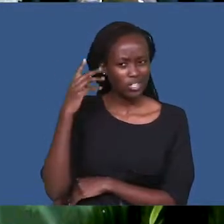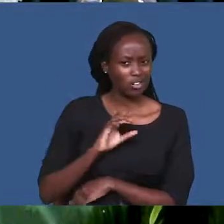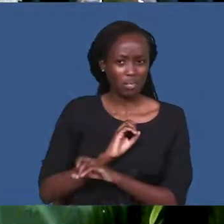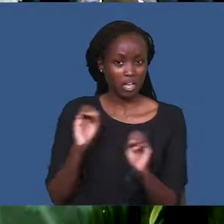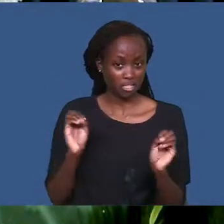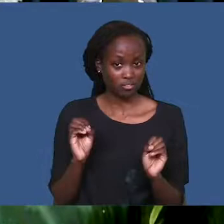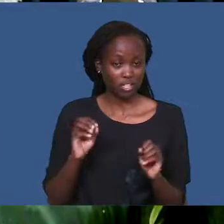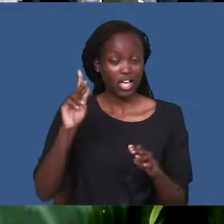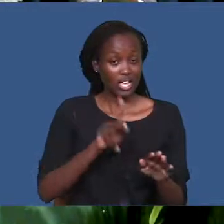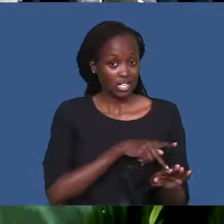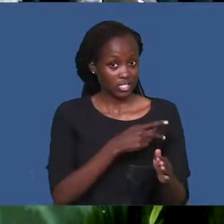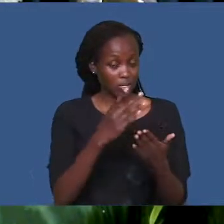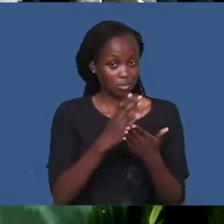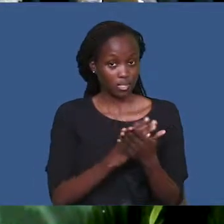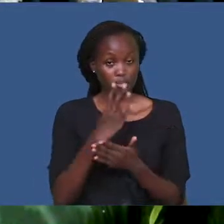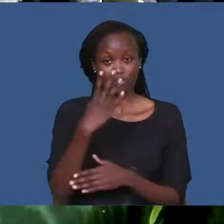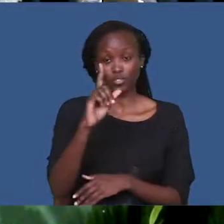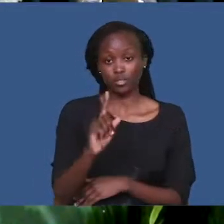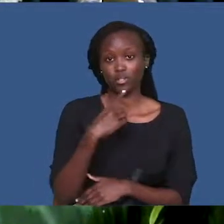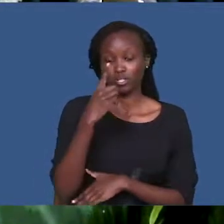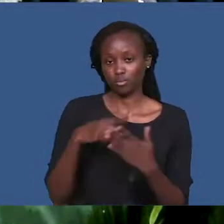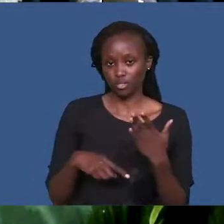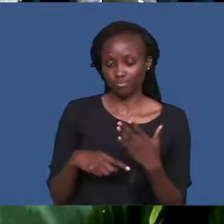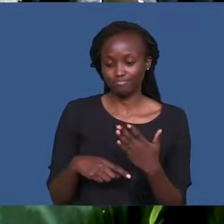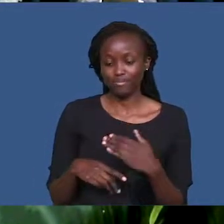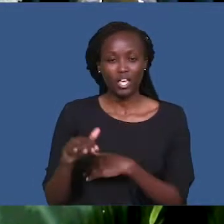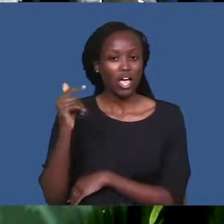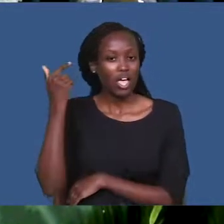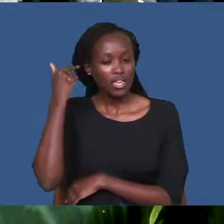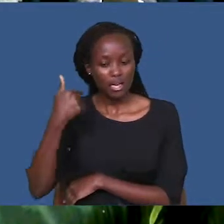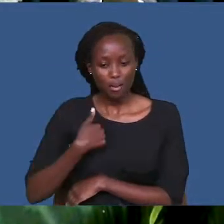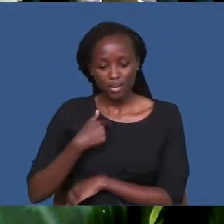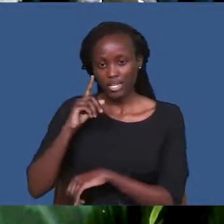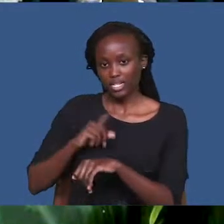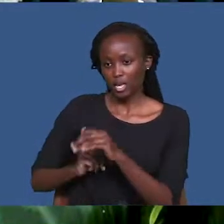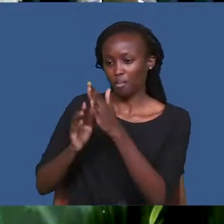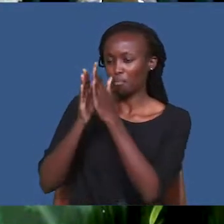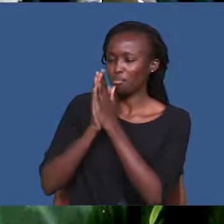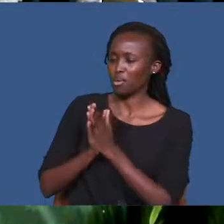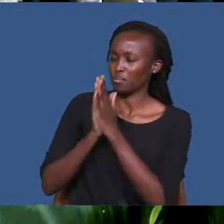Psalm 41 tells us, hear me when I call, O God of my